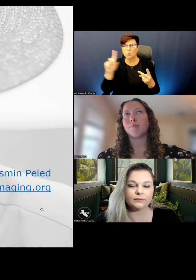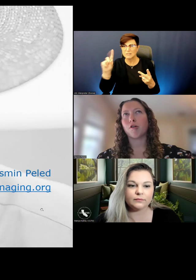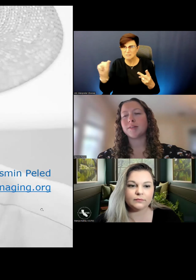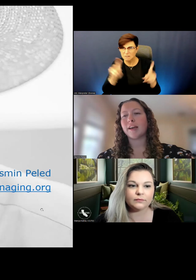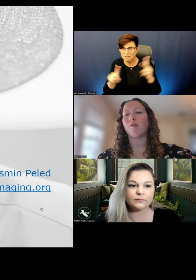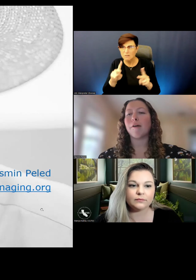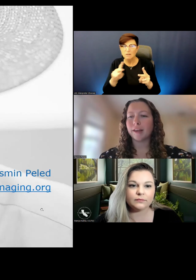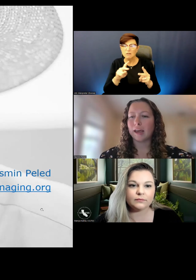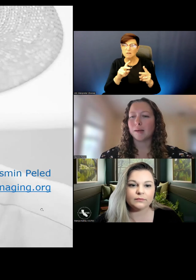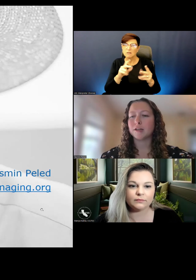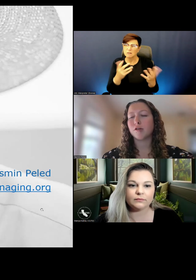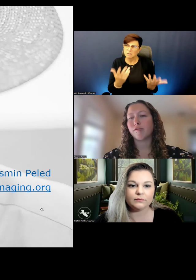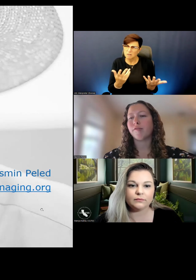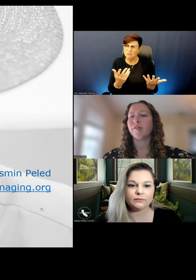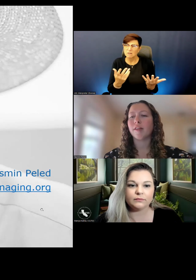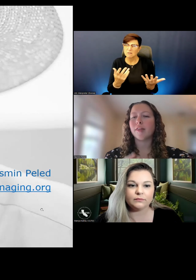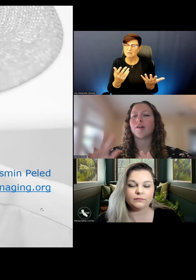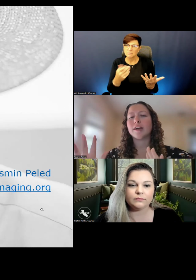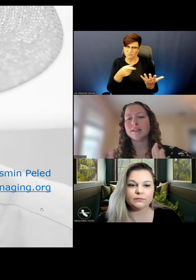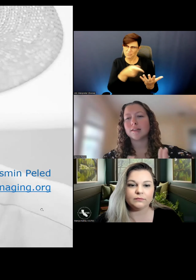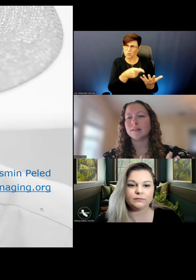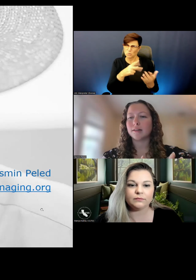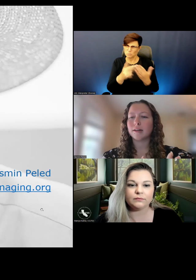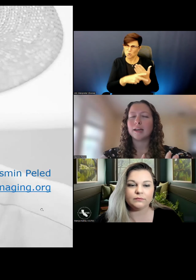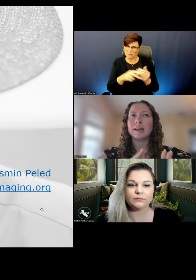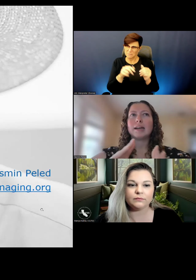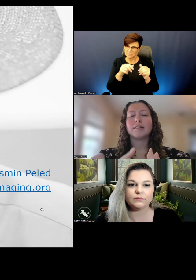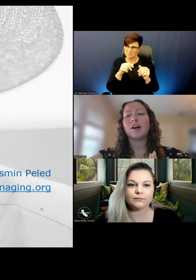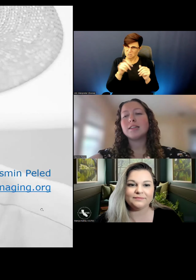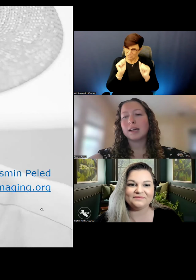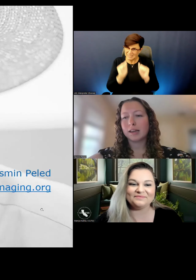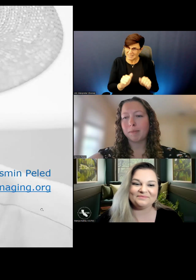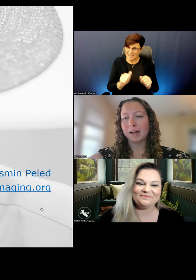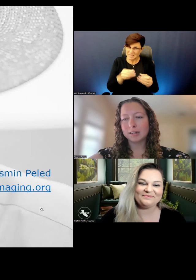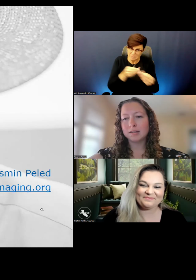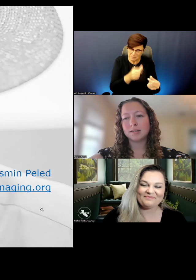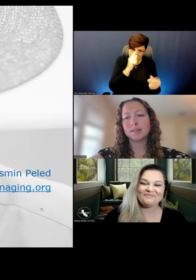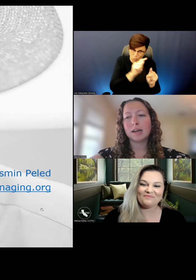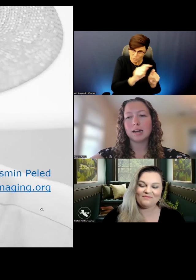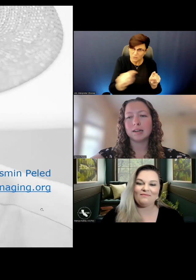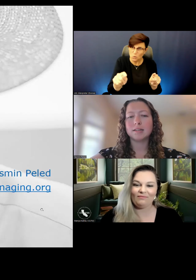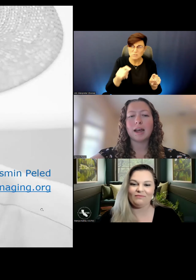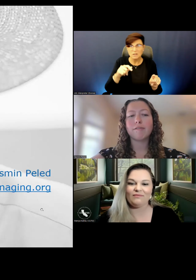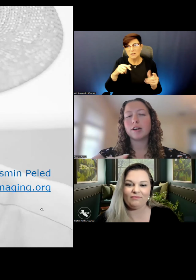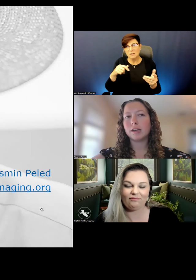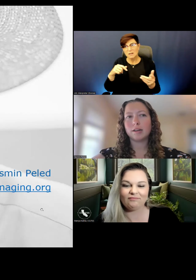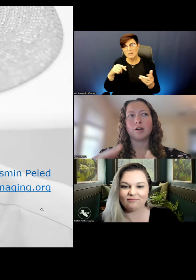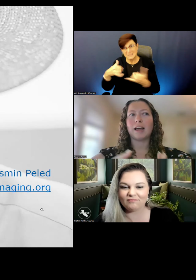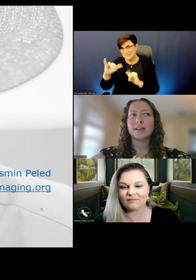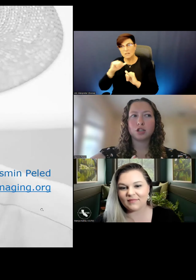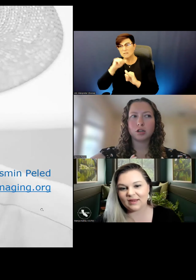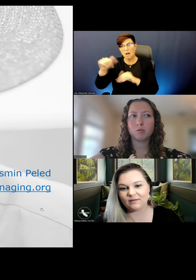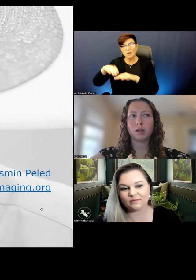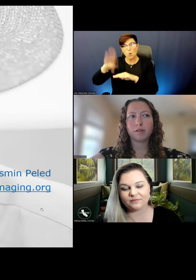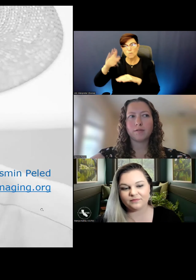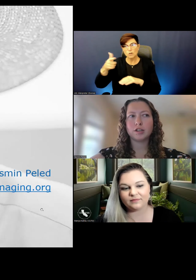money to programs that get around the GAN limit. So it's a very delicate balance, and